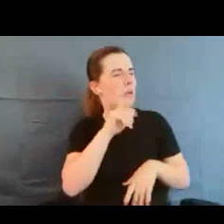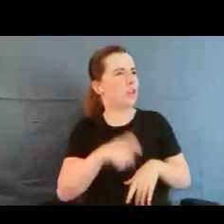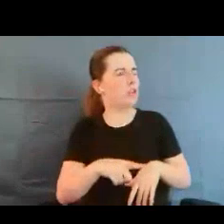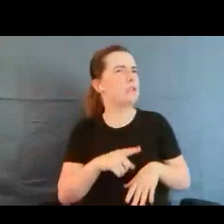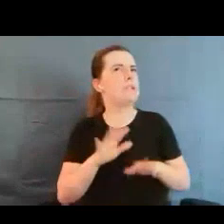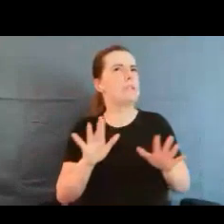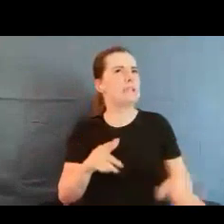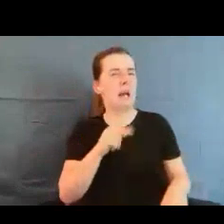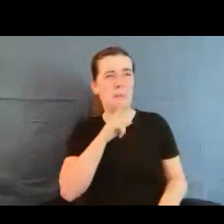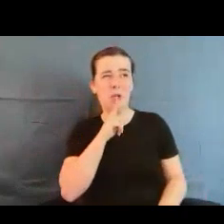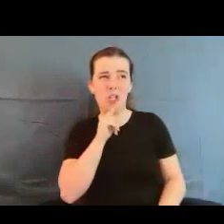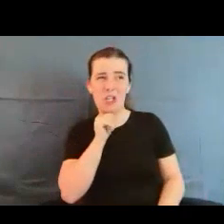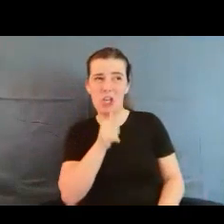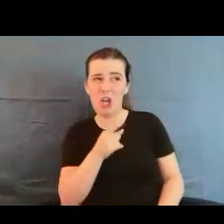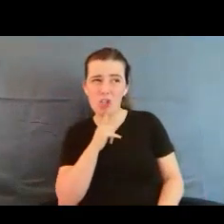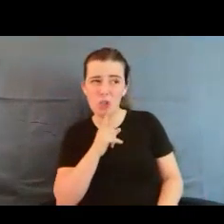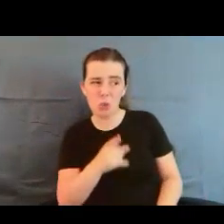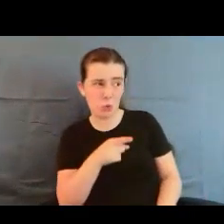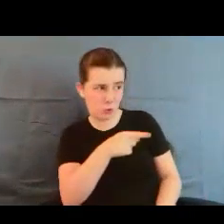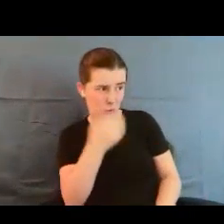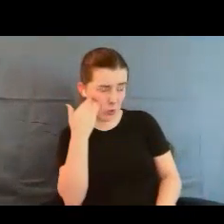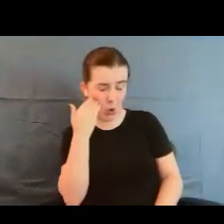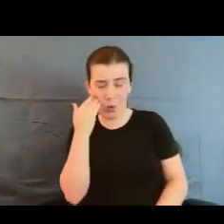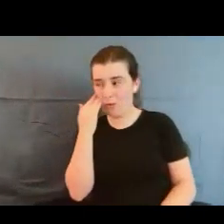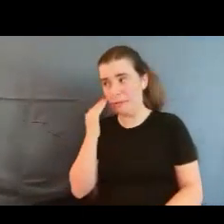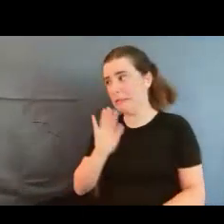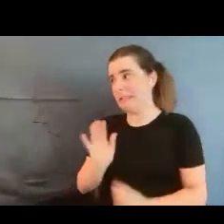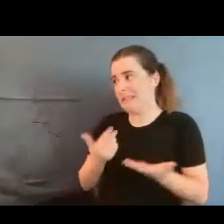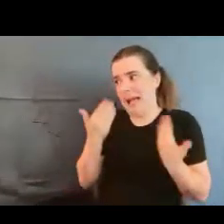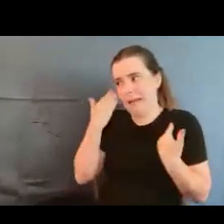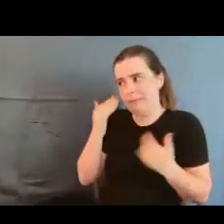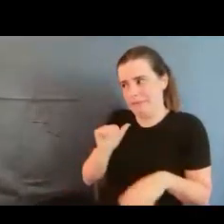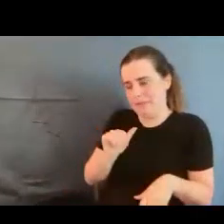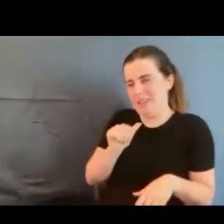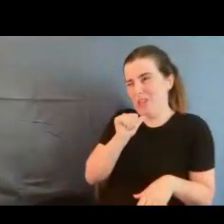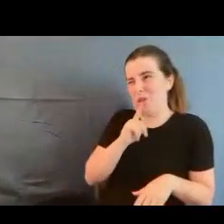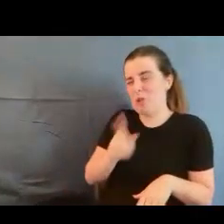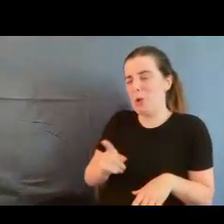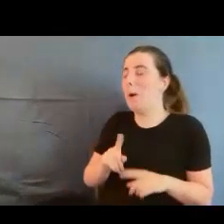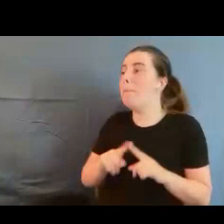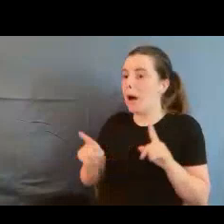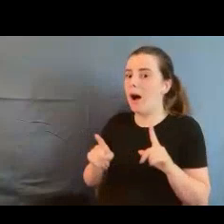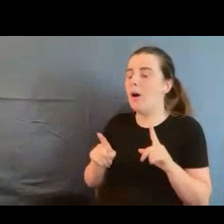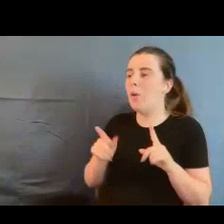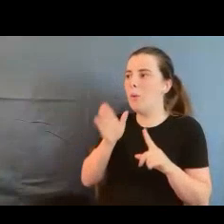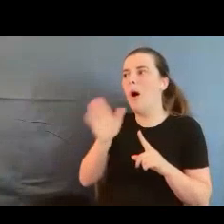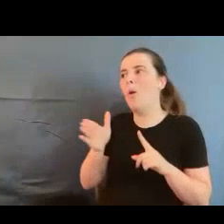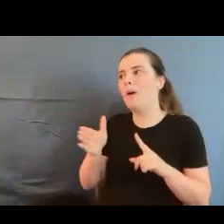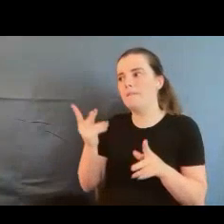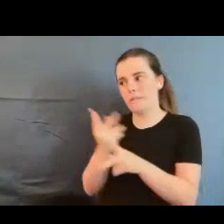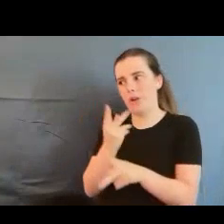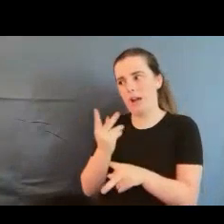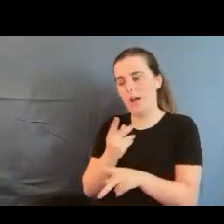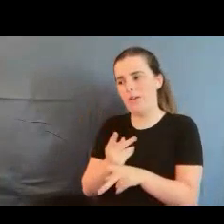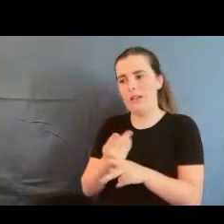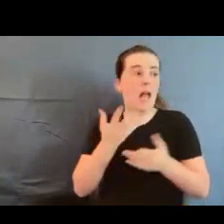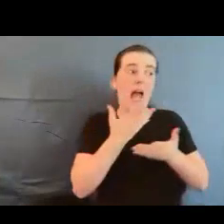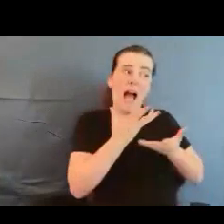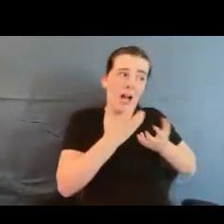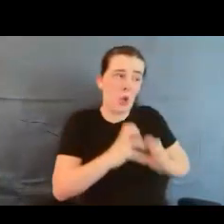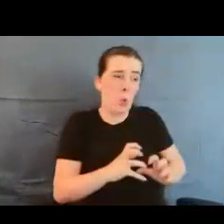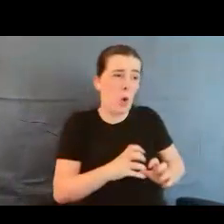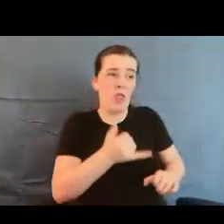actually not sure on that one. Sarah, do you know? I'm not sure either, but we can find out. I don't want to give people the wrong